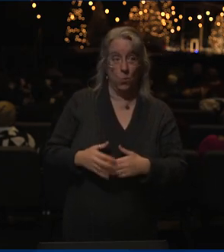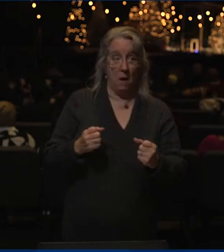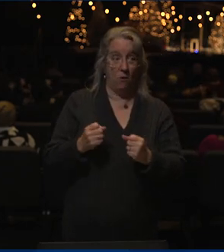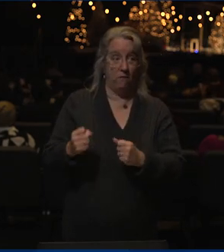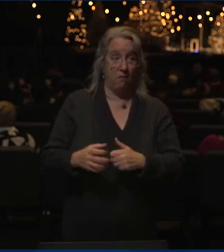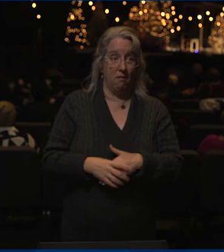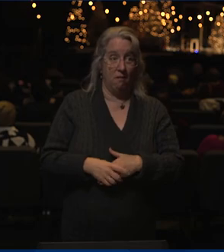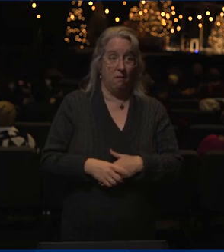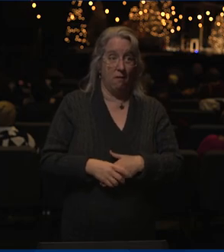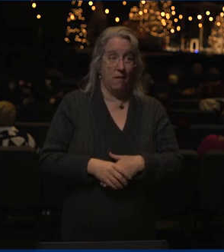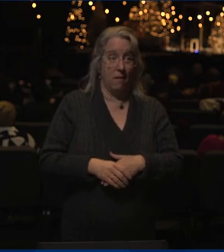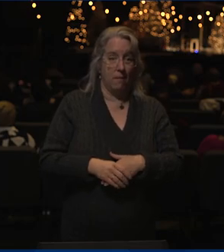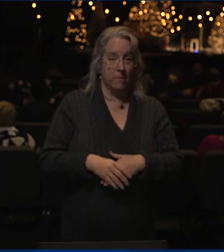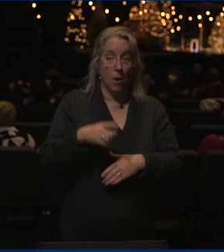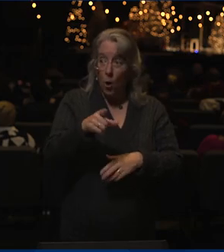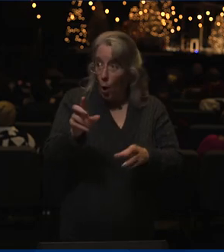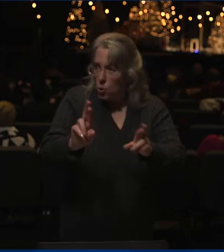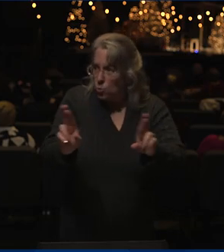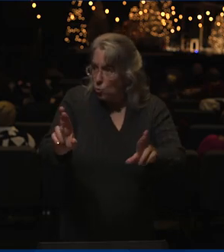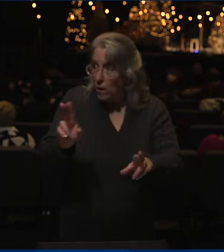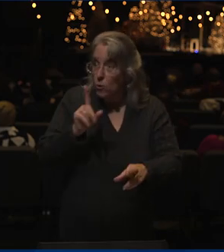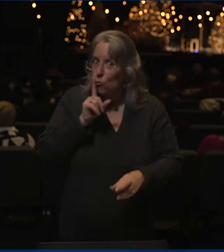Are you ready for some very good news?